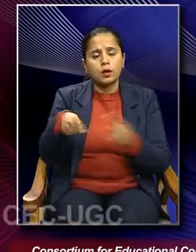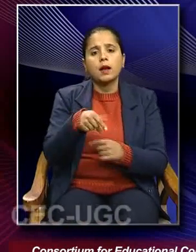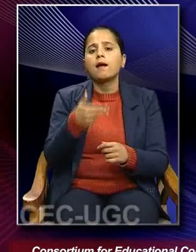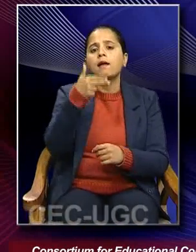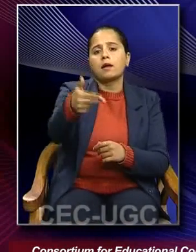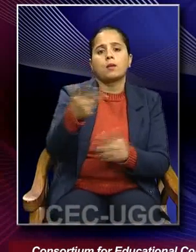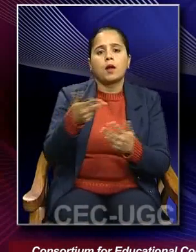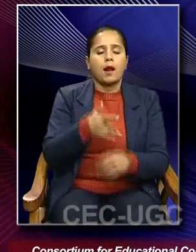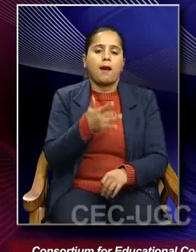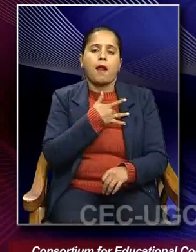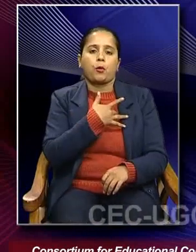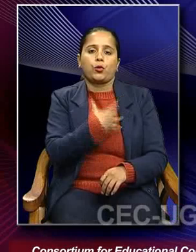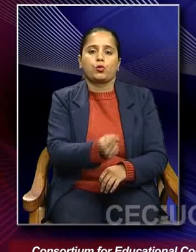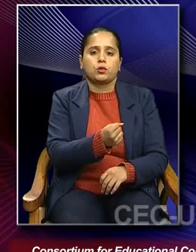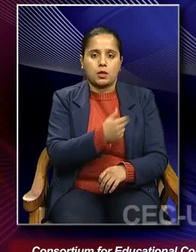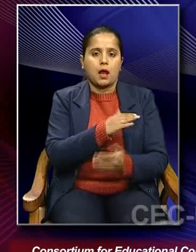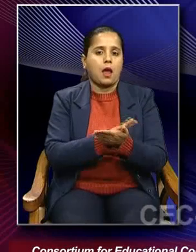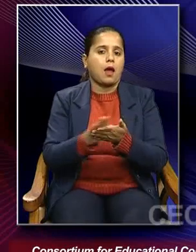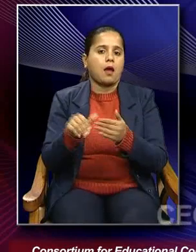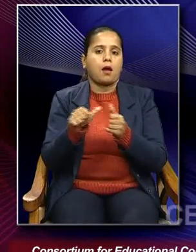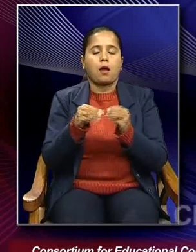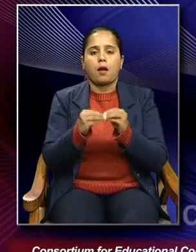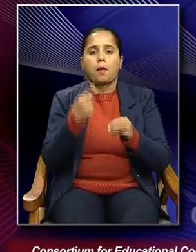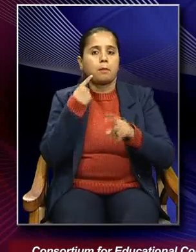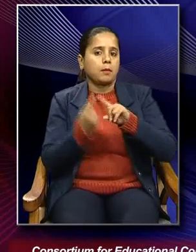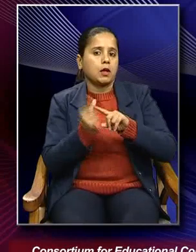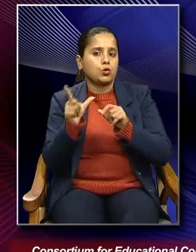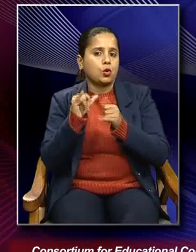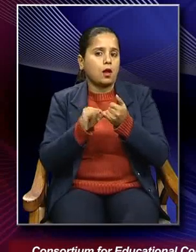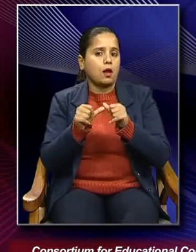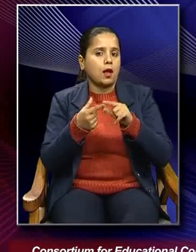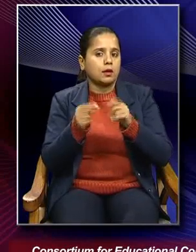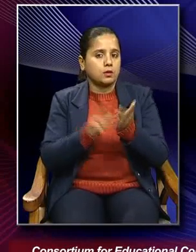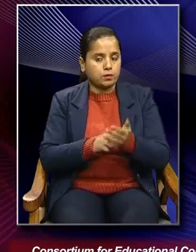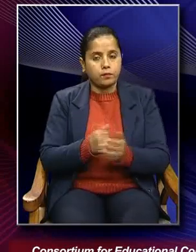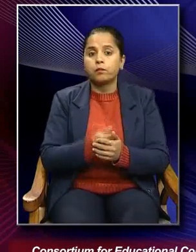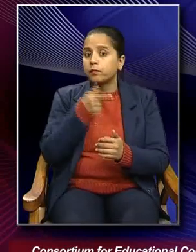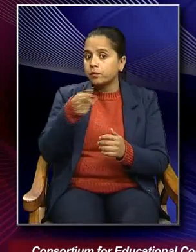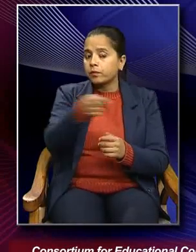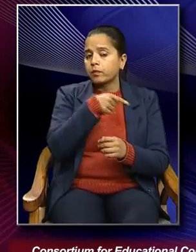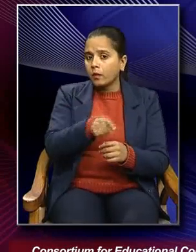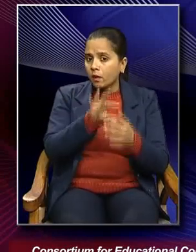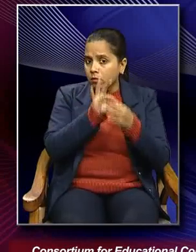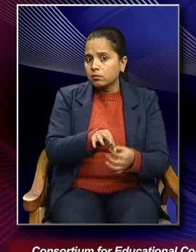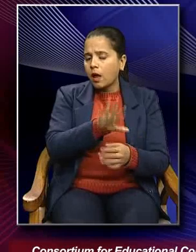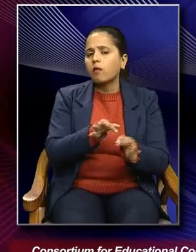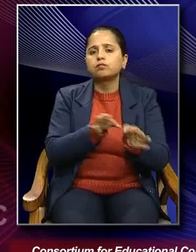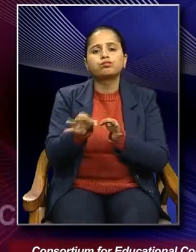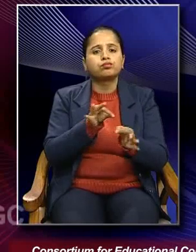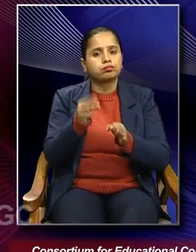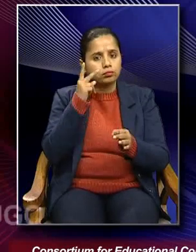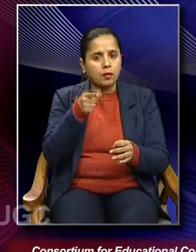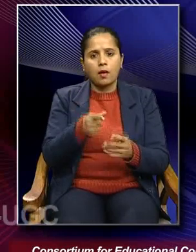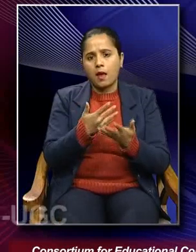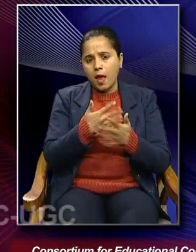call habitualization. Along with habitualization, he kind of describes